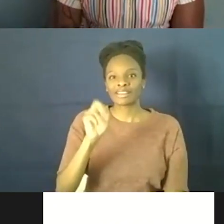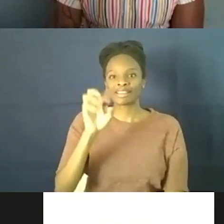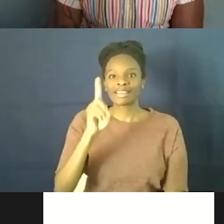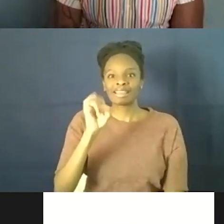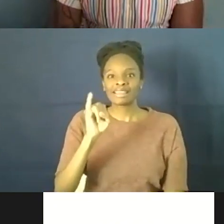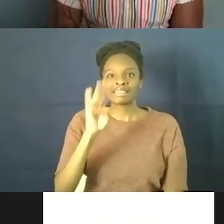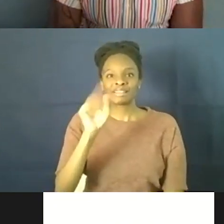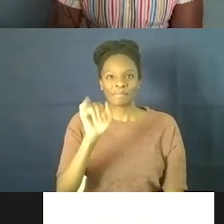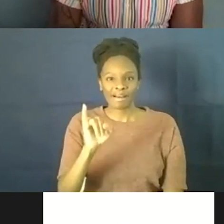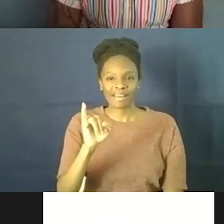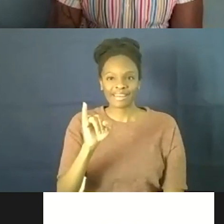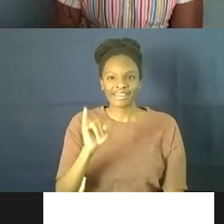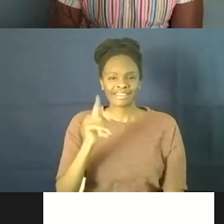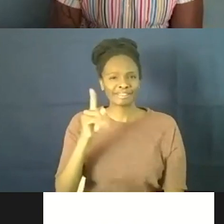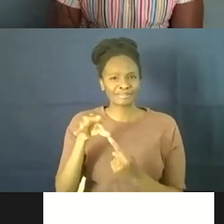You're an EP, so